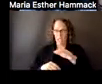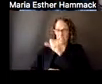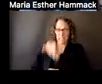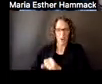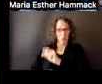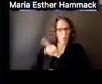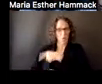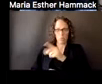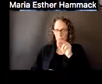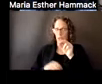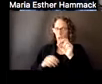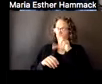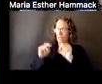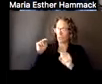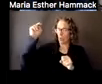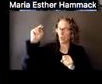throughout the period before